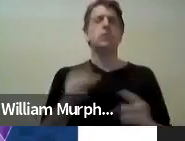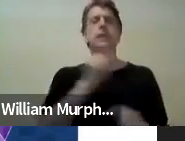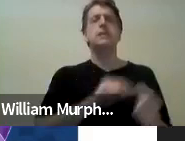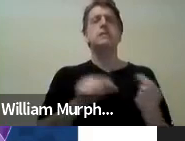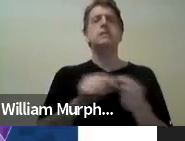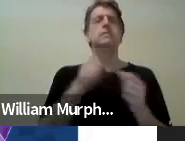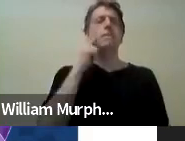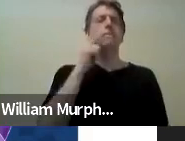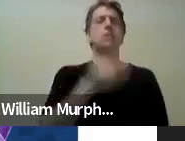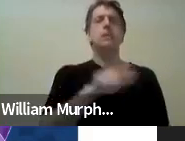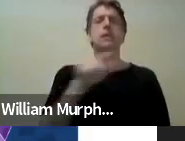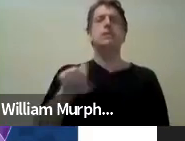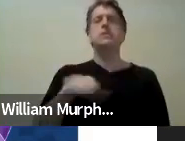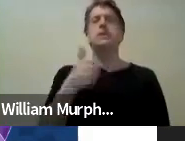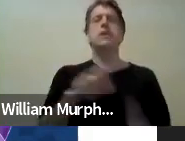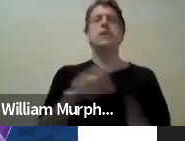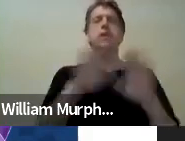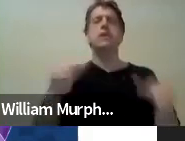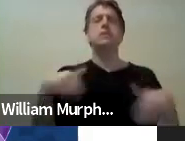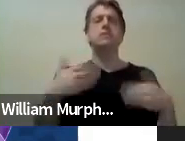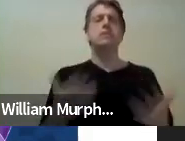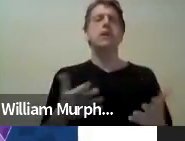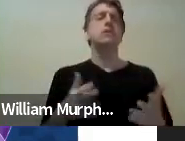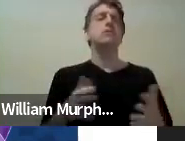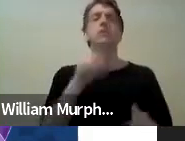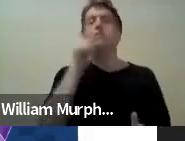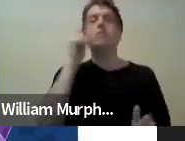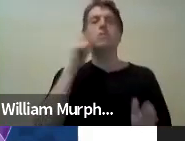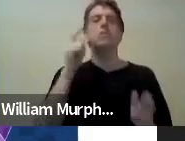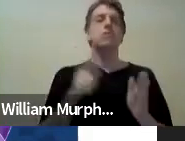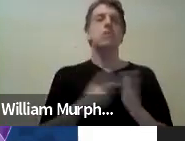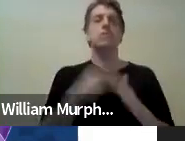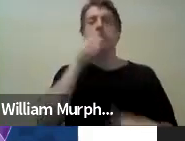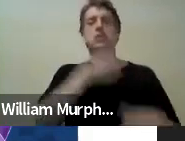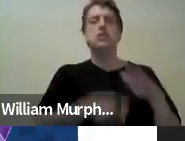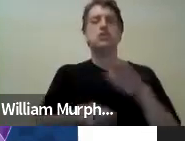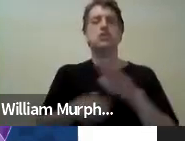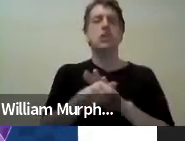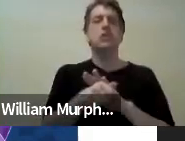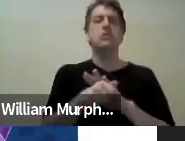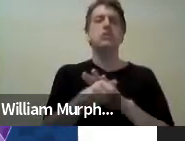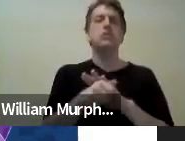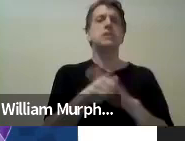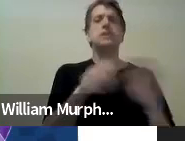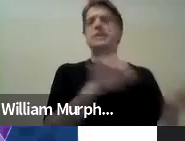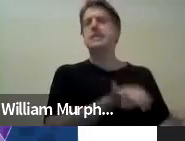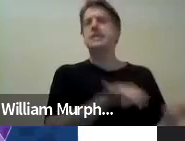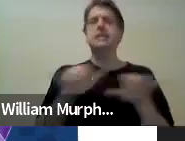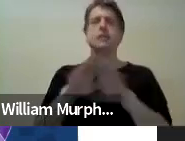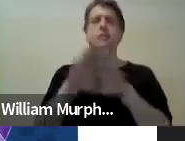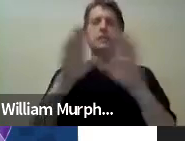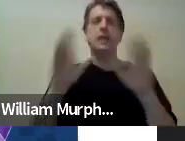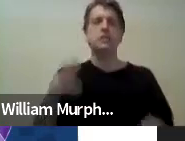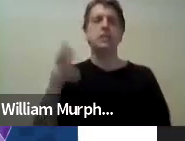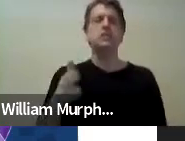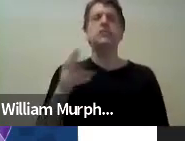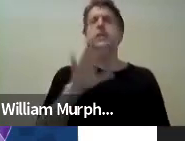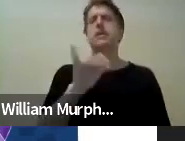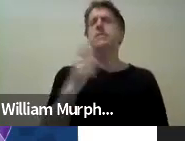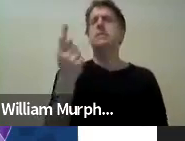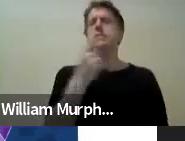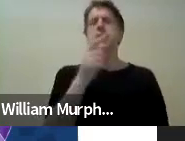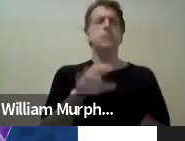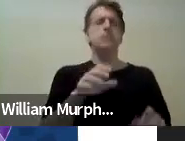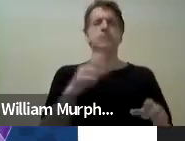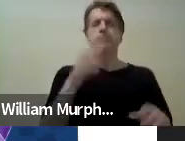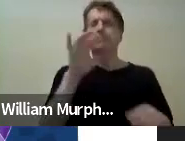landlords and other housing providers, not recognizing shelters as housing history, If someone has had to be displaced and has